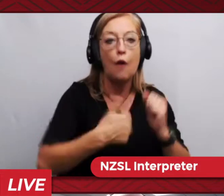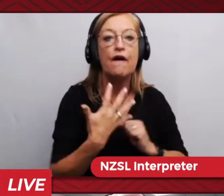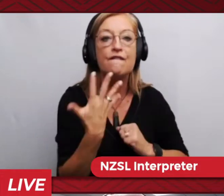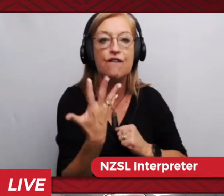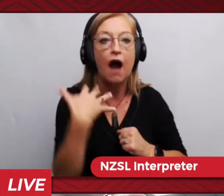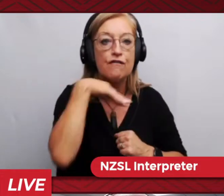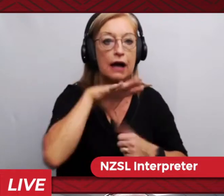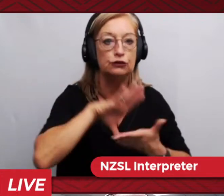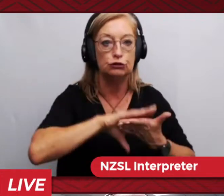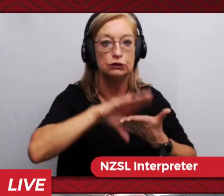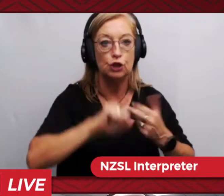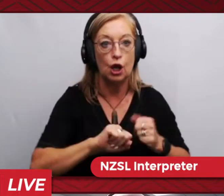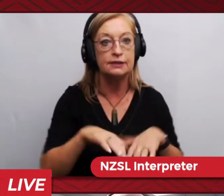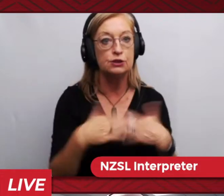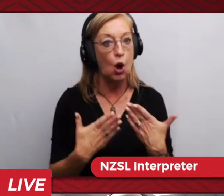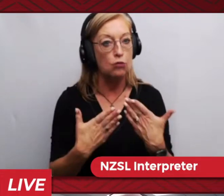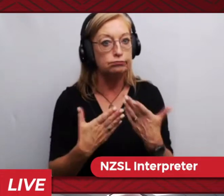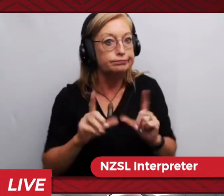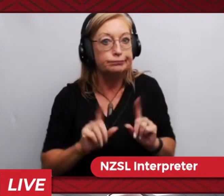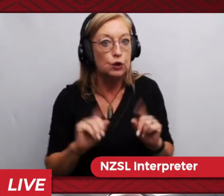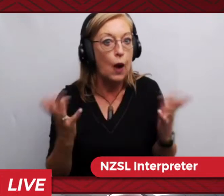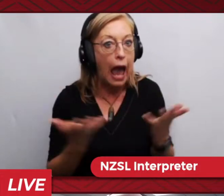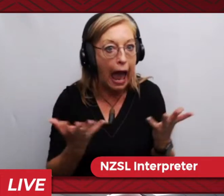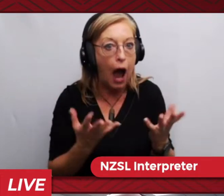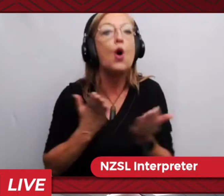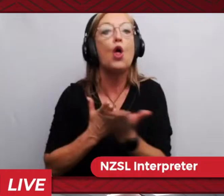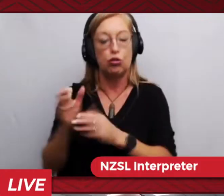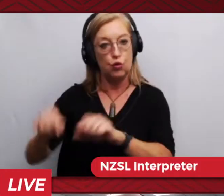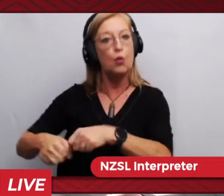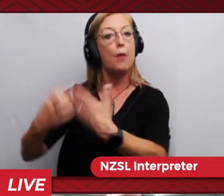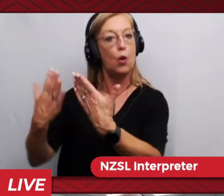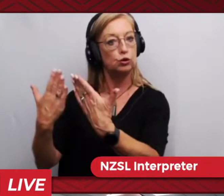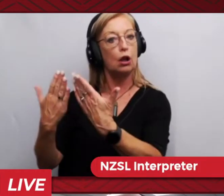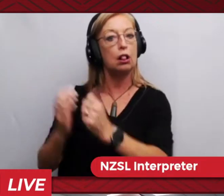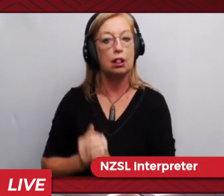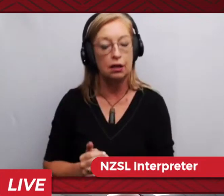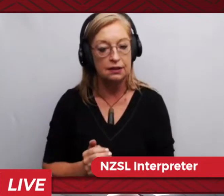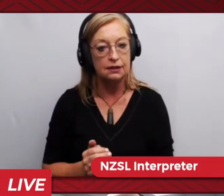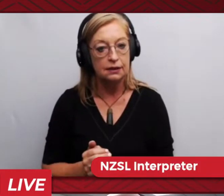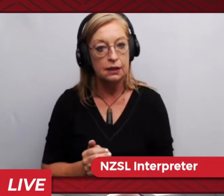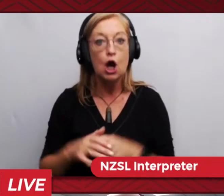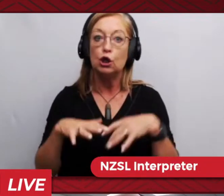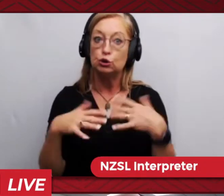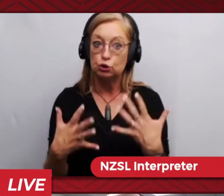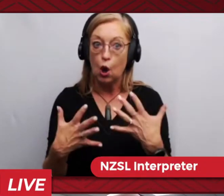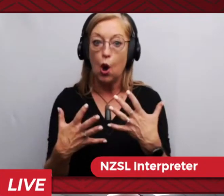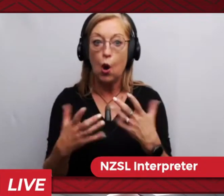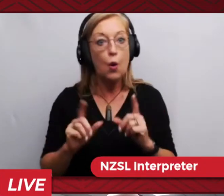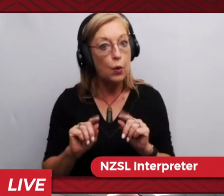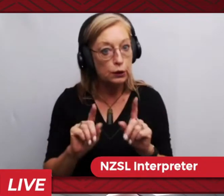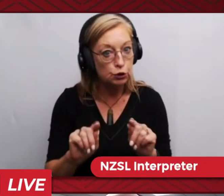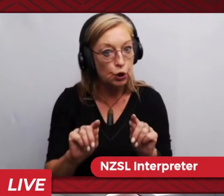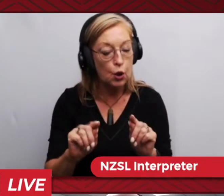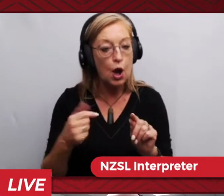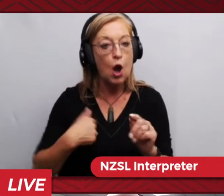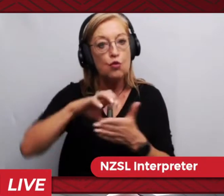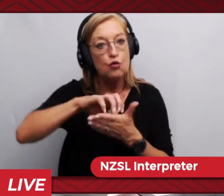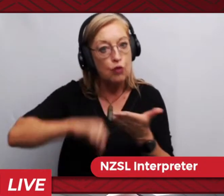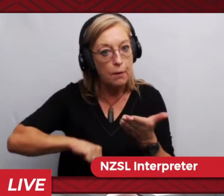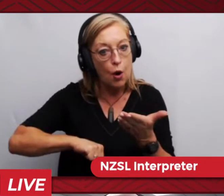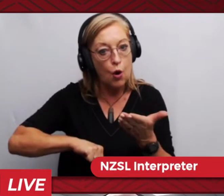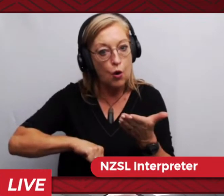So how do you do that? You do it through the portal. So what we're going to do is we're going to remove the